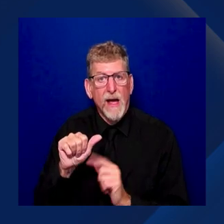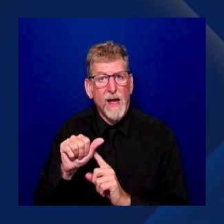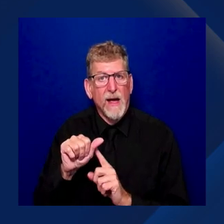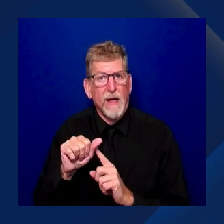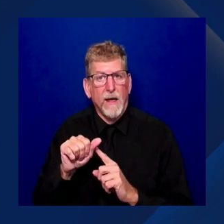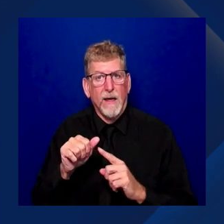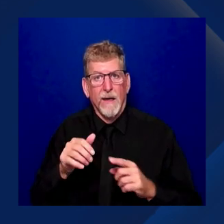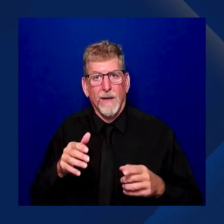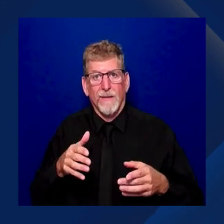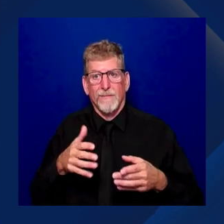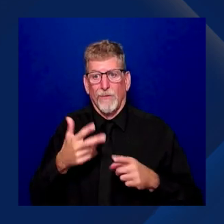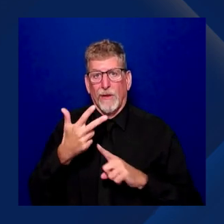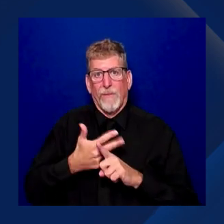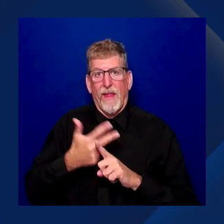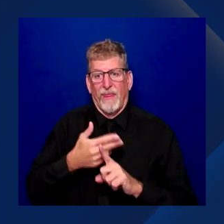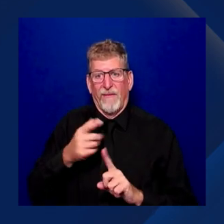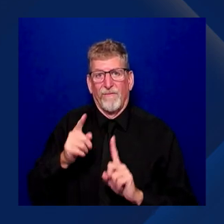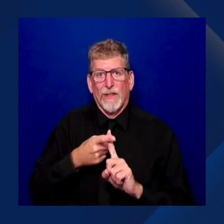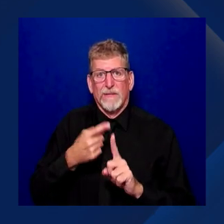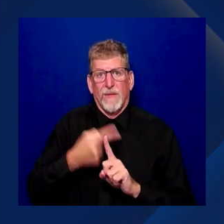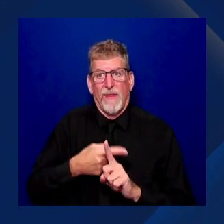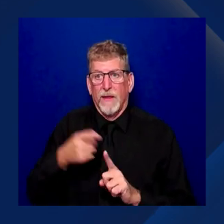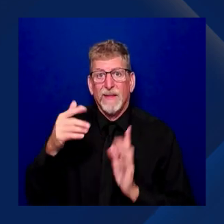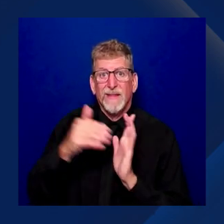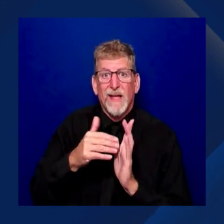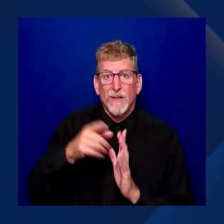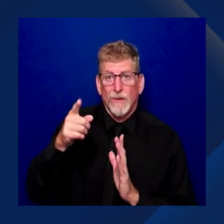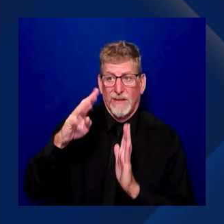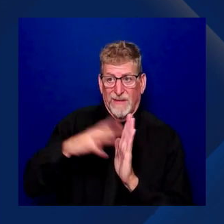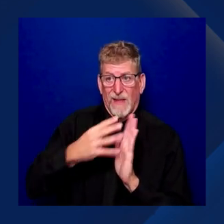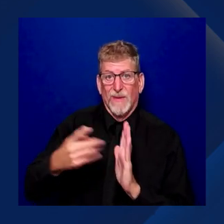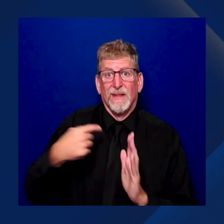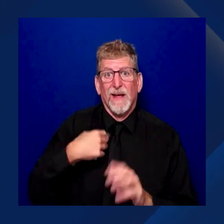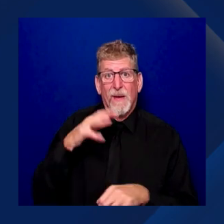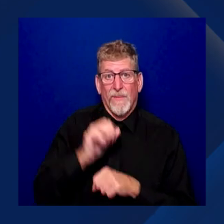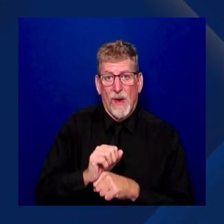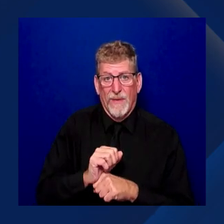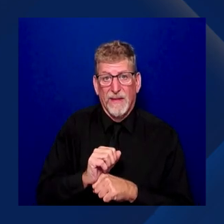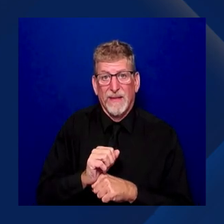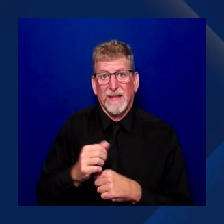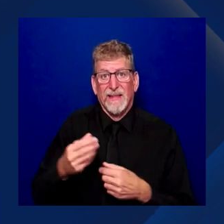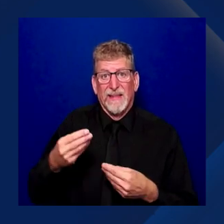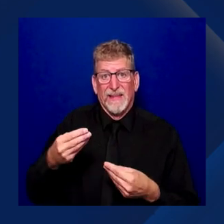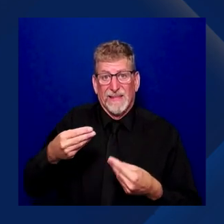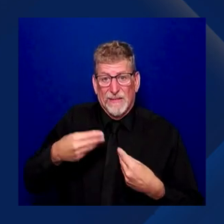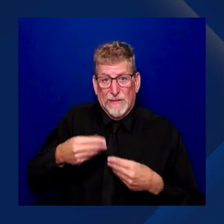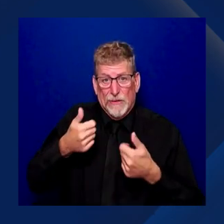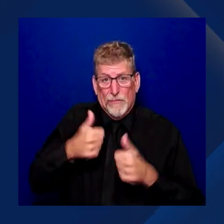was supposed to be my daughter's birth date. On August